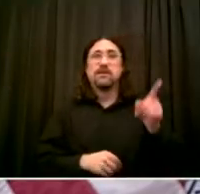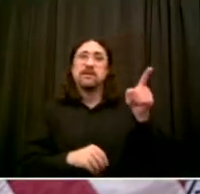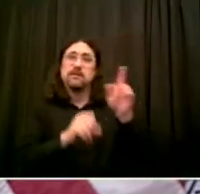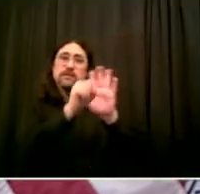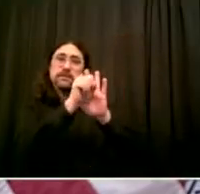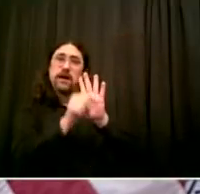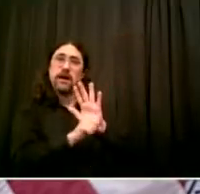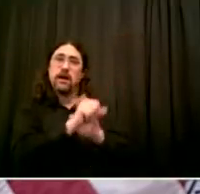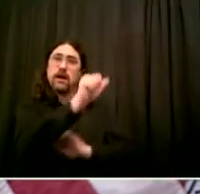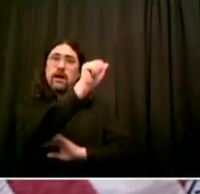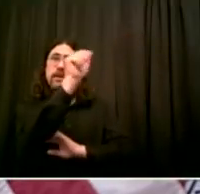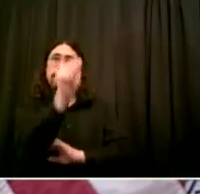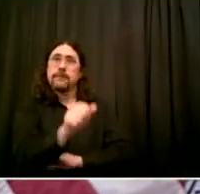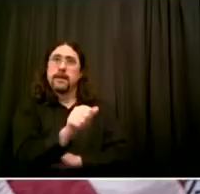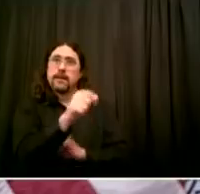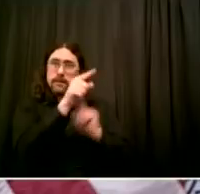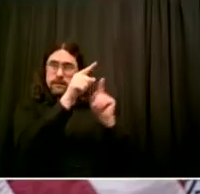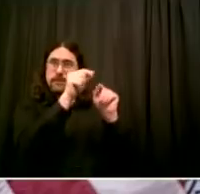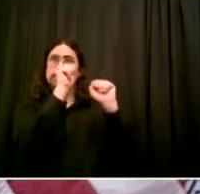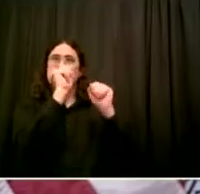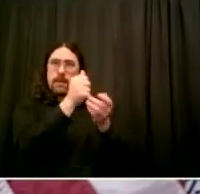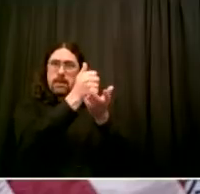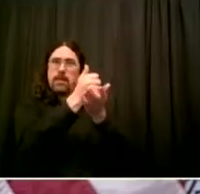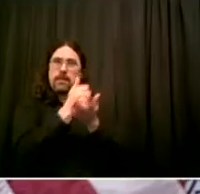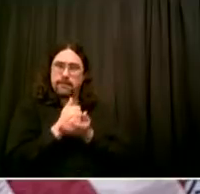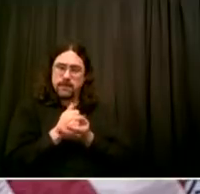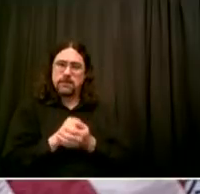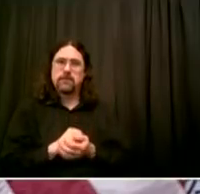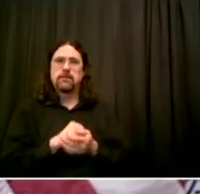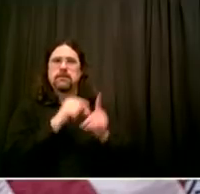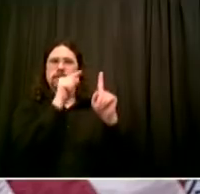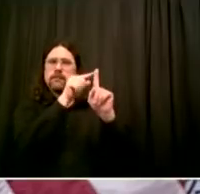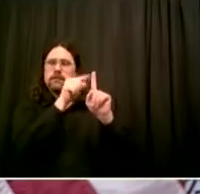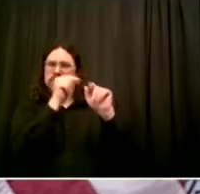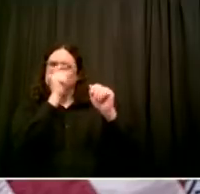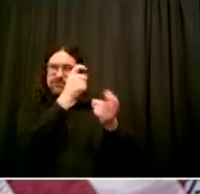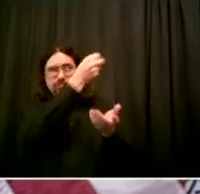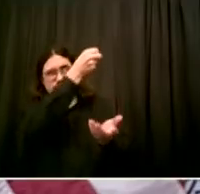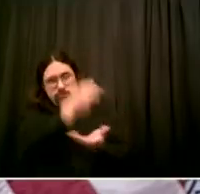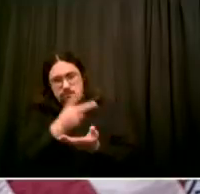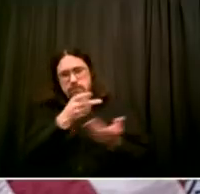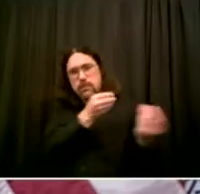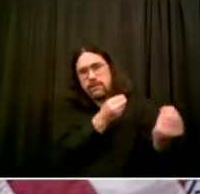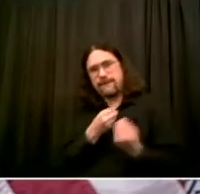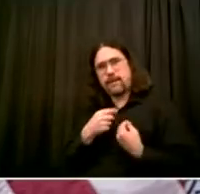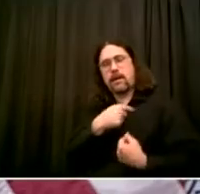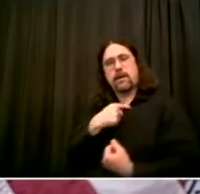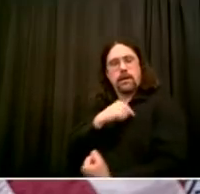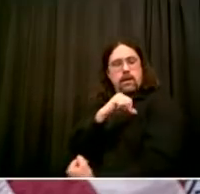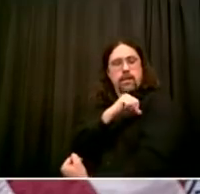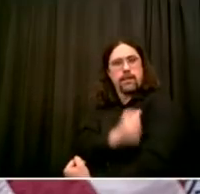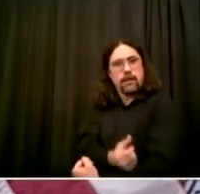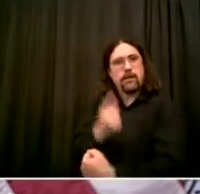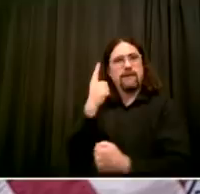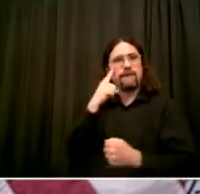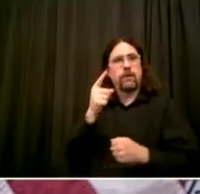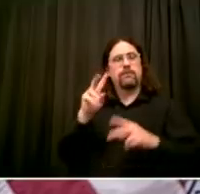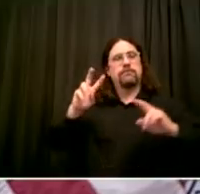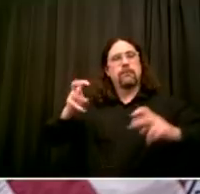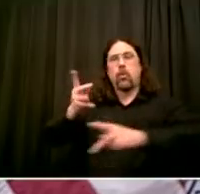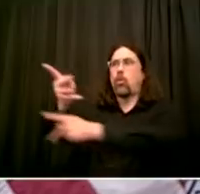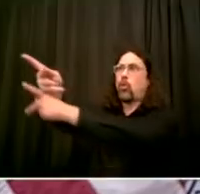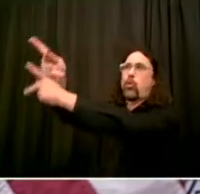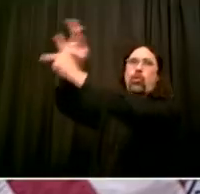could be used at any point over years. We, again, only would use it as a last resort. But I want to be clear. The upcoming fiscal